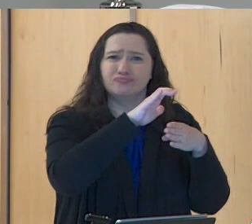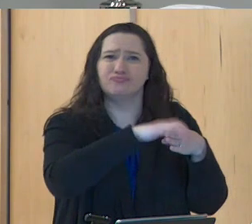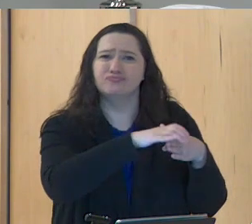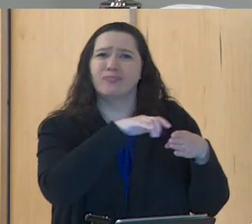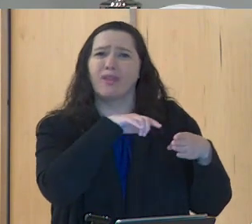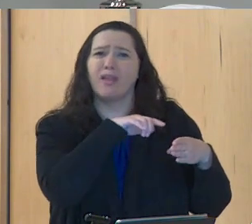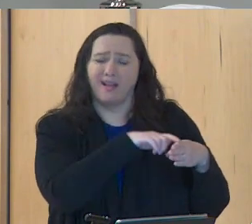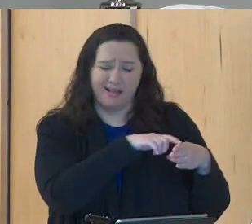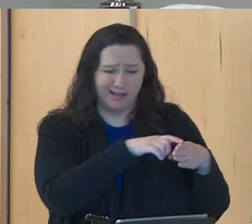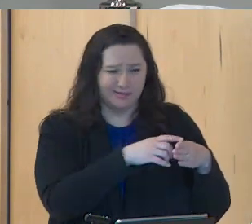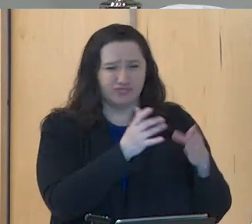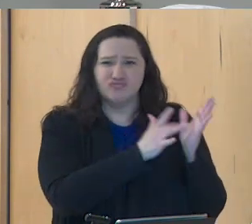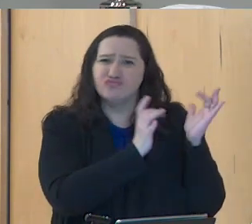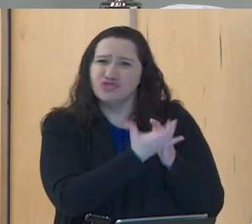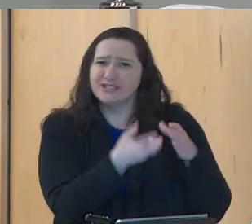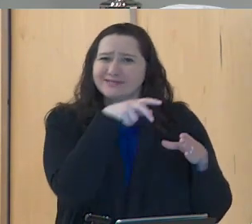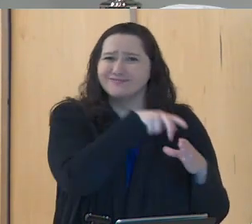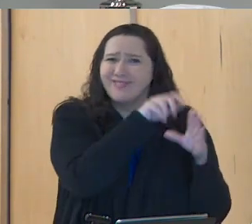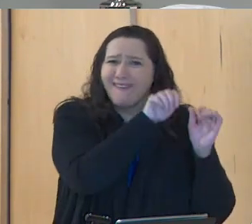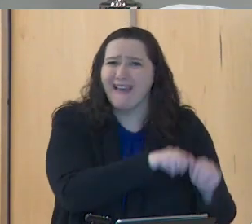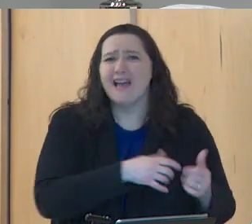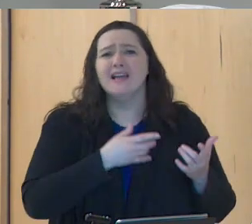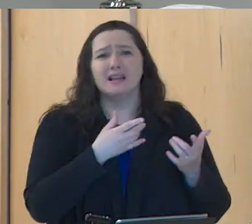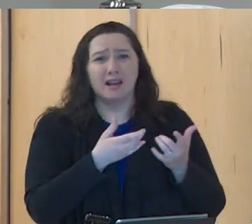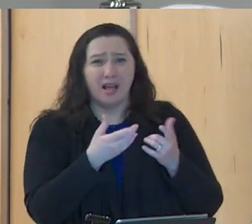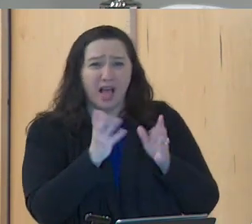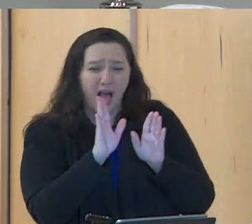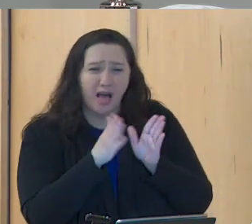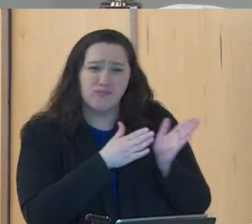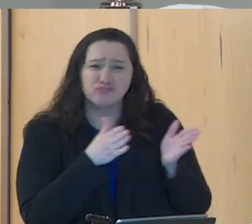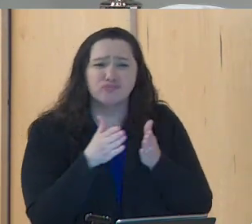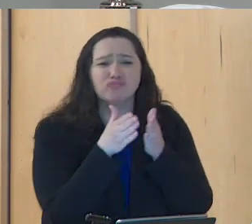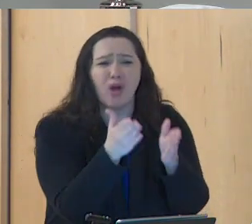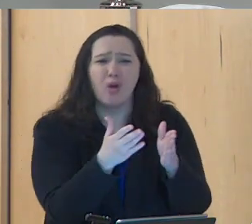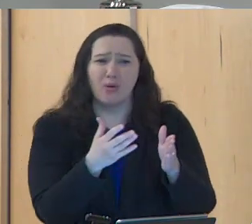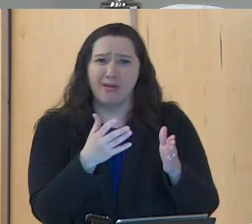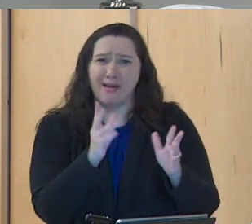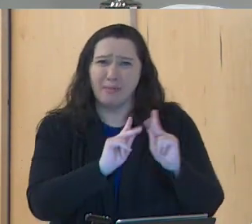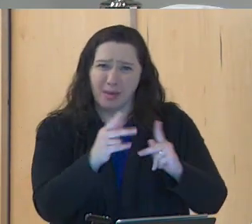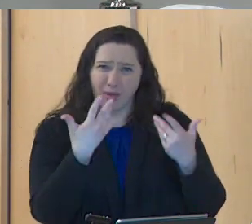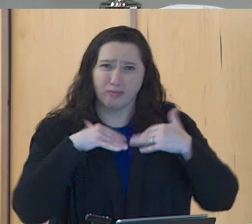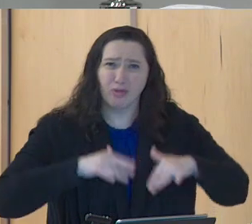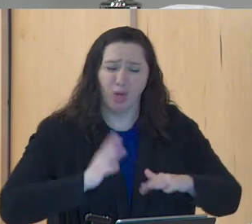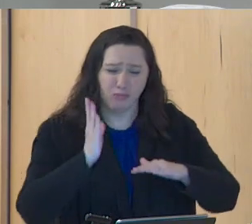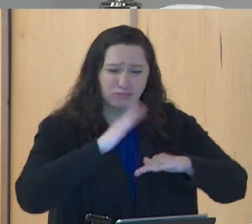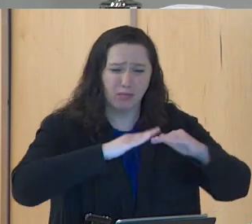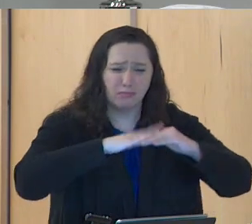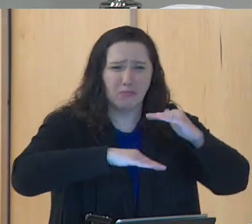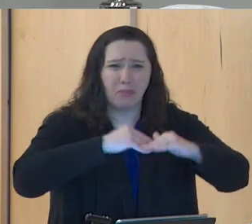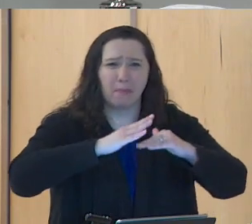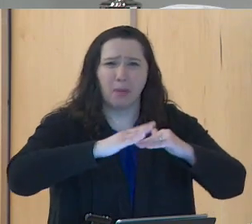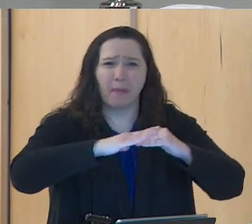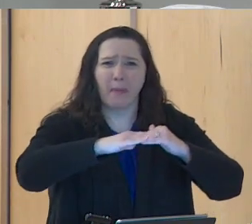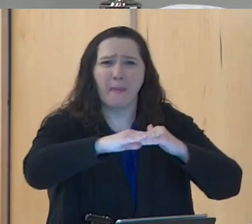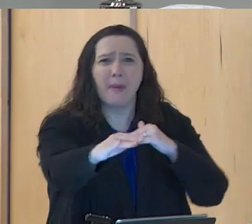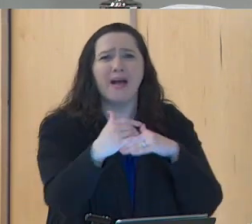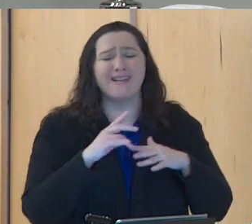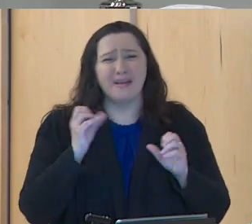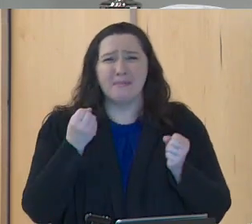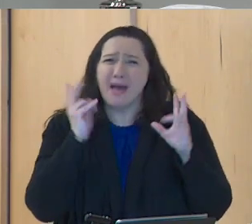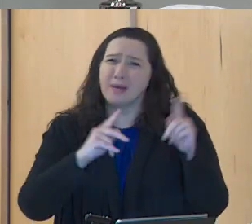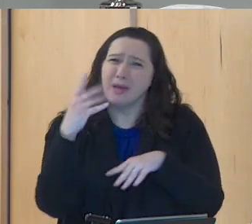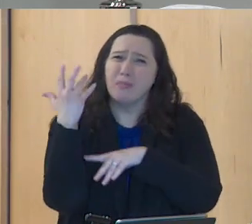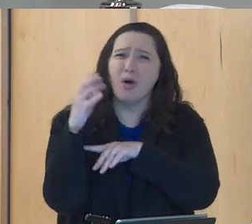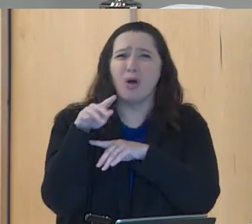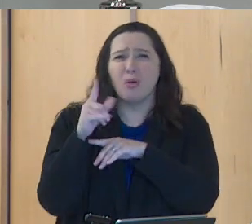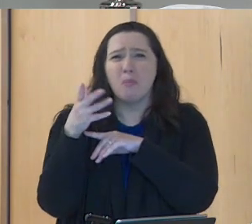their coats in the pathway across which Jesus could ride. And then many cut down palm branches